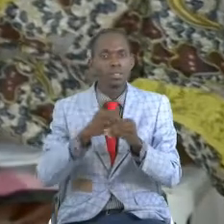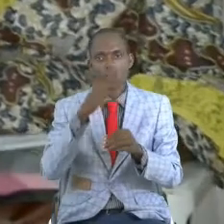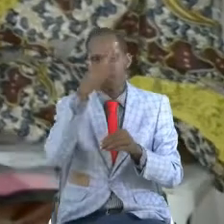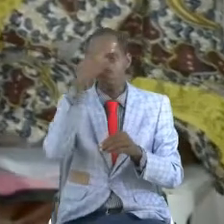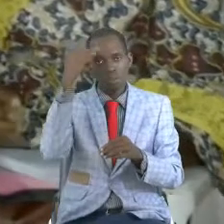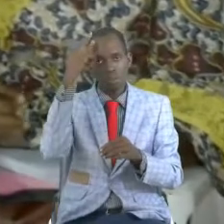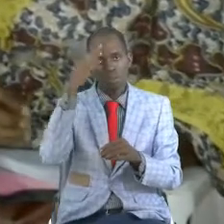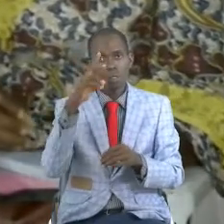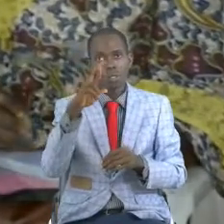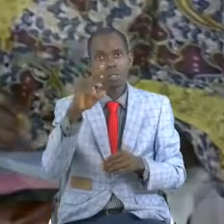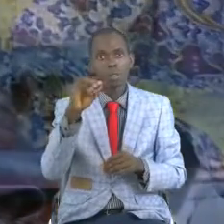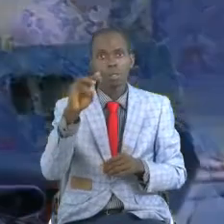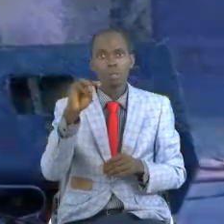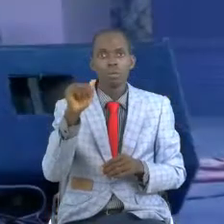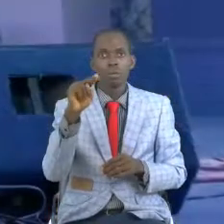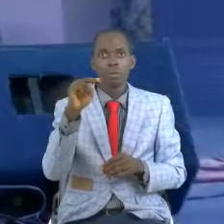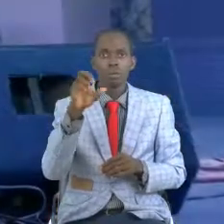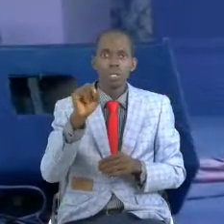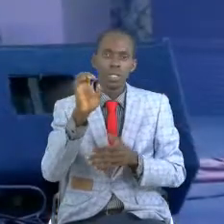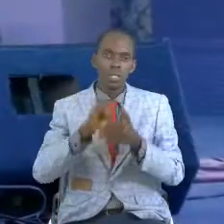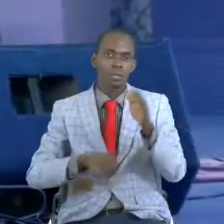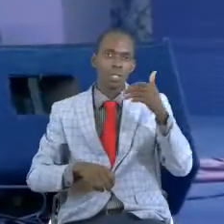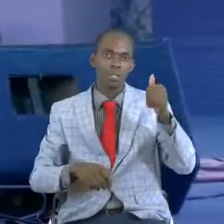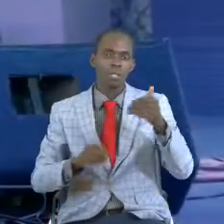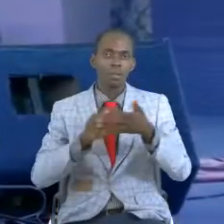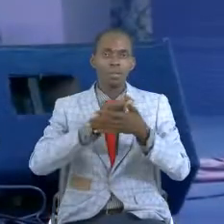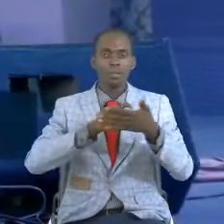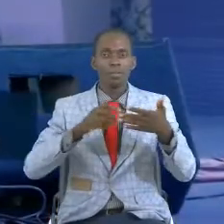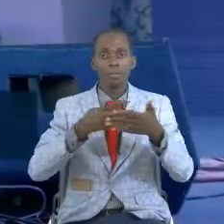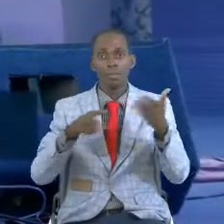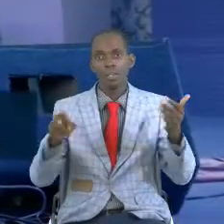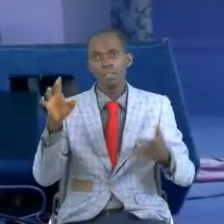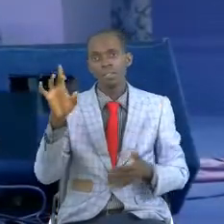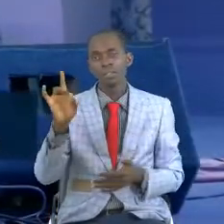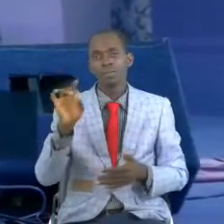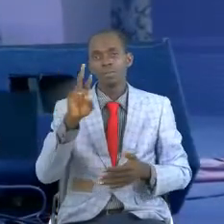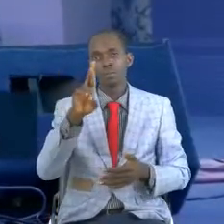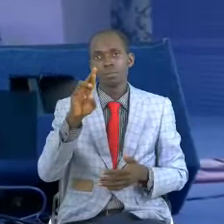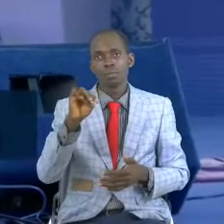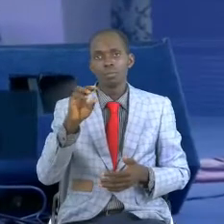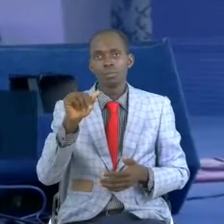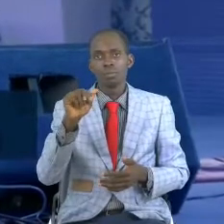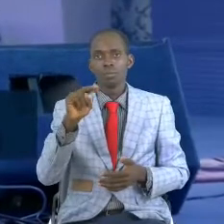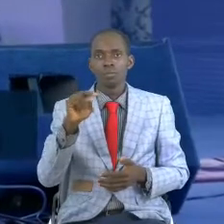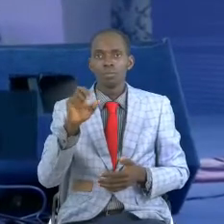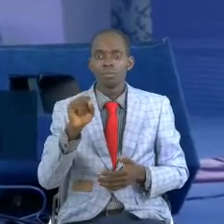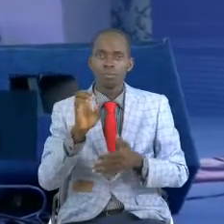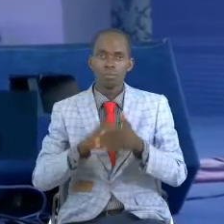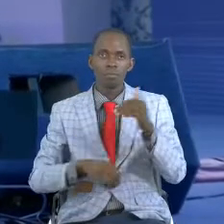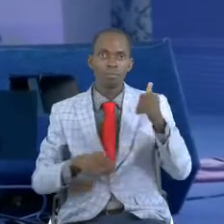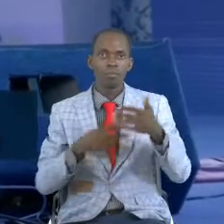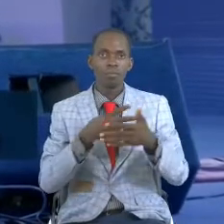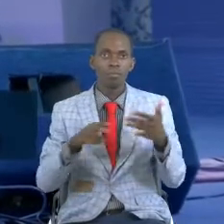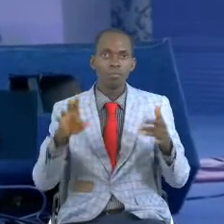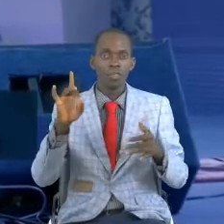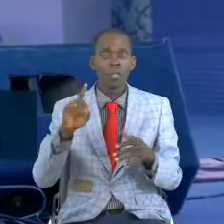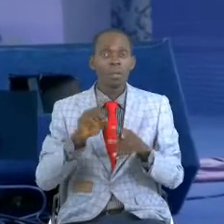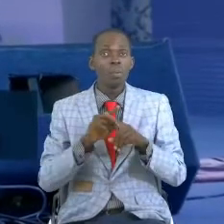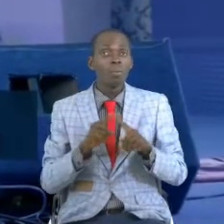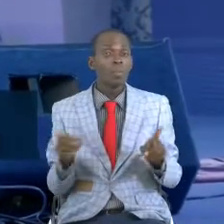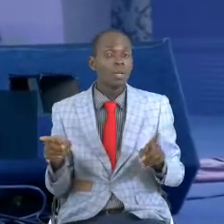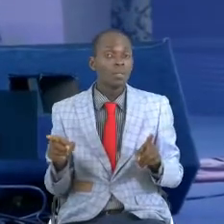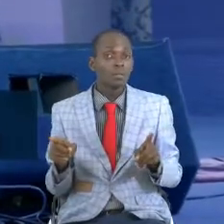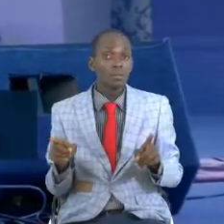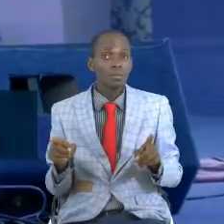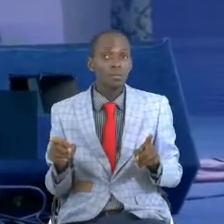10. I'm reading from verse 8. Romans chapter 10, reading from verse 8. But what saith it? The